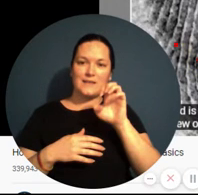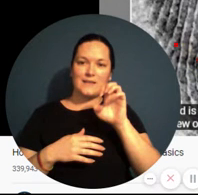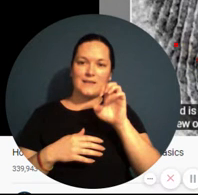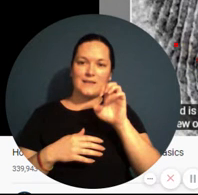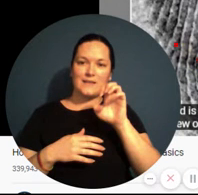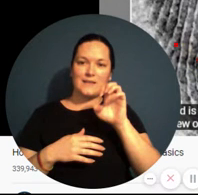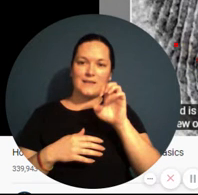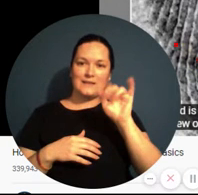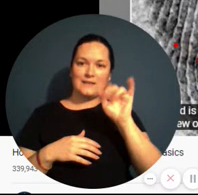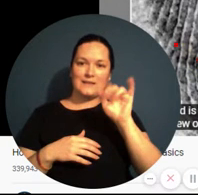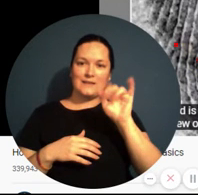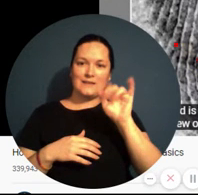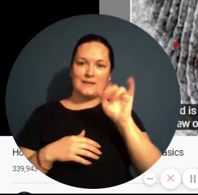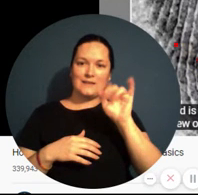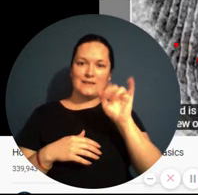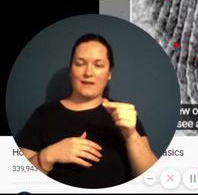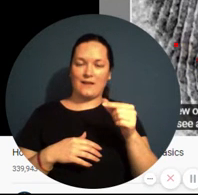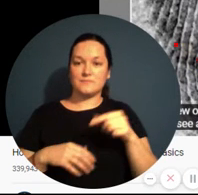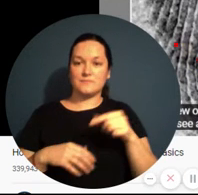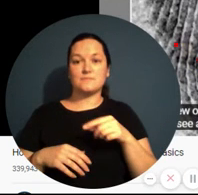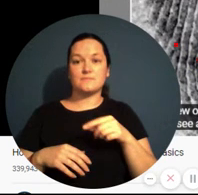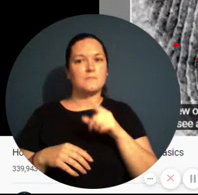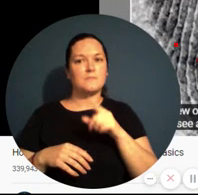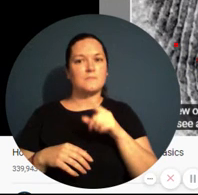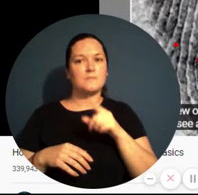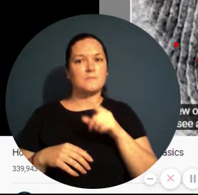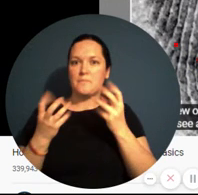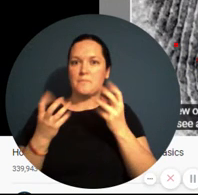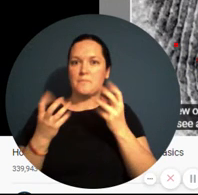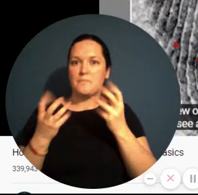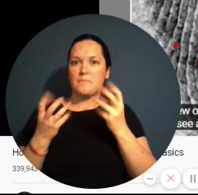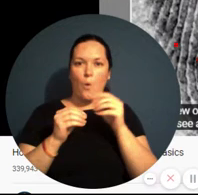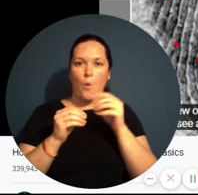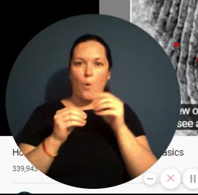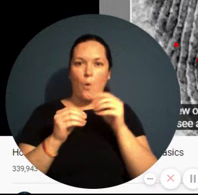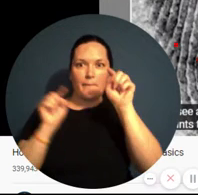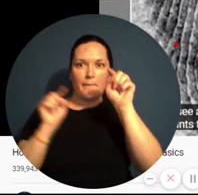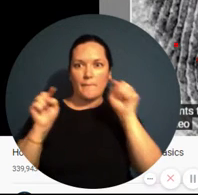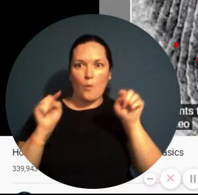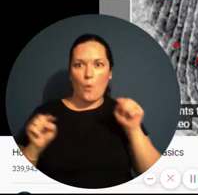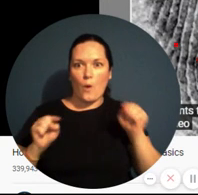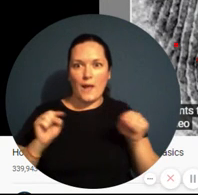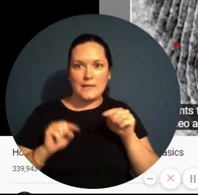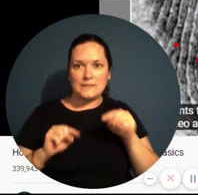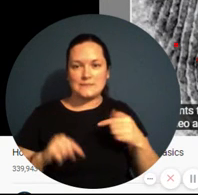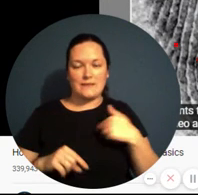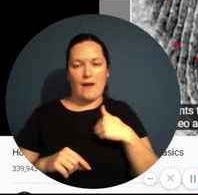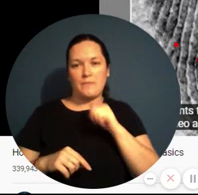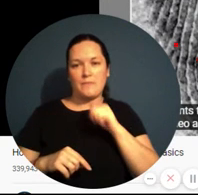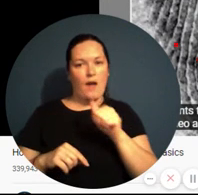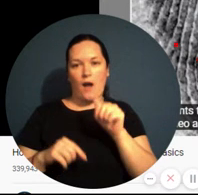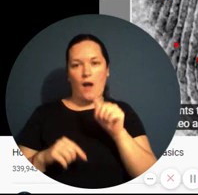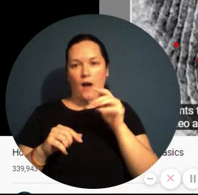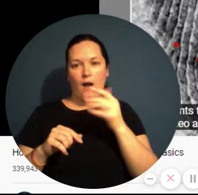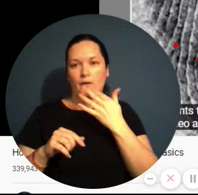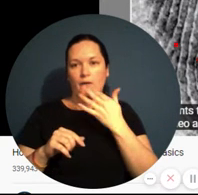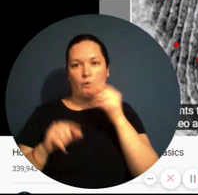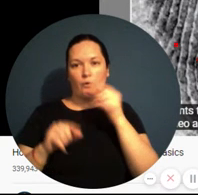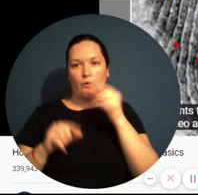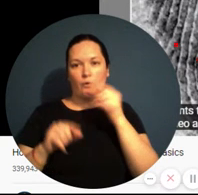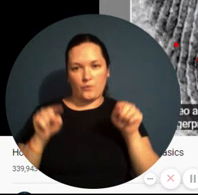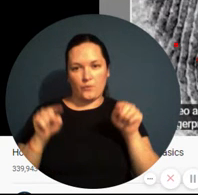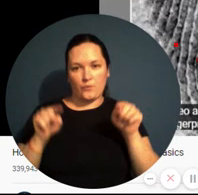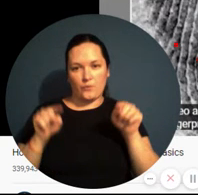points that are fairly easy to see, and there are plenty of other points that I'm leaving out for this video. As we bring up the